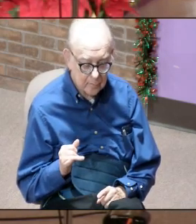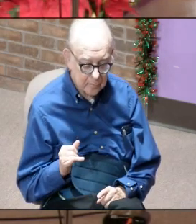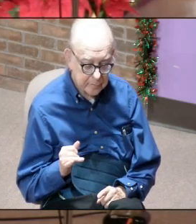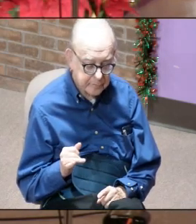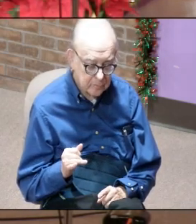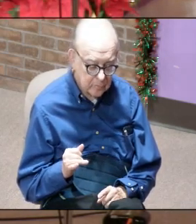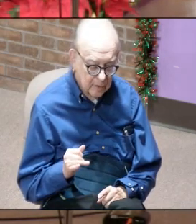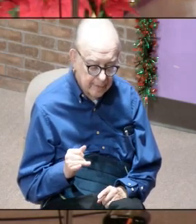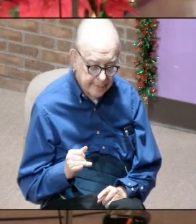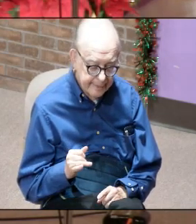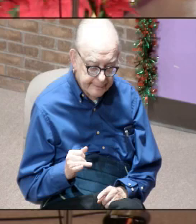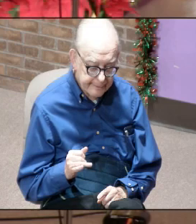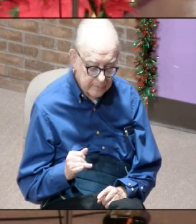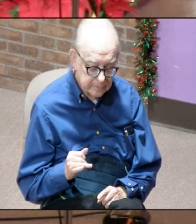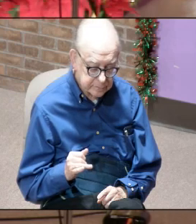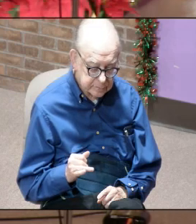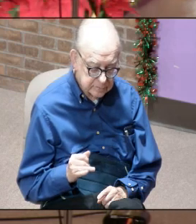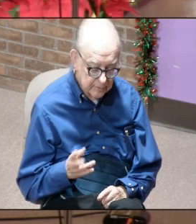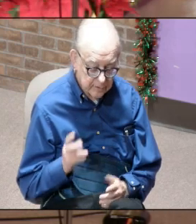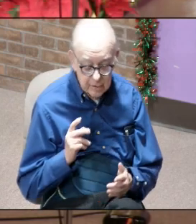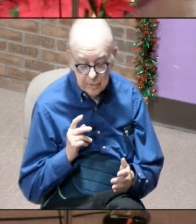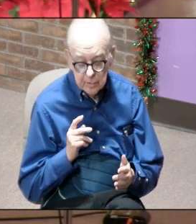that was shot and killed.